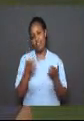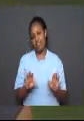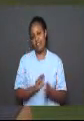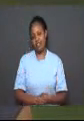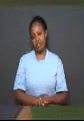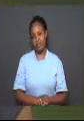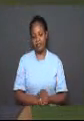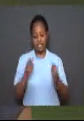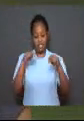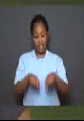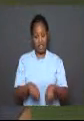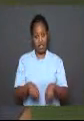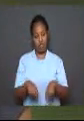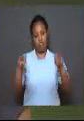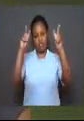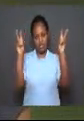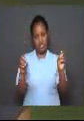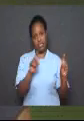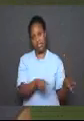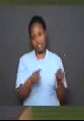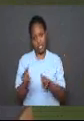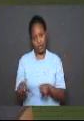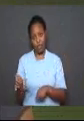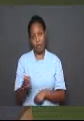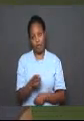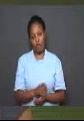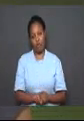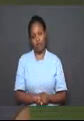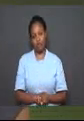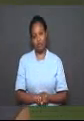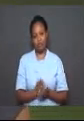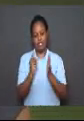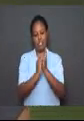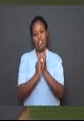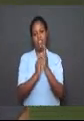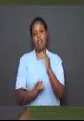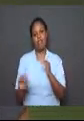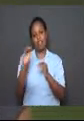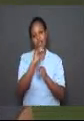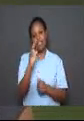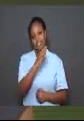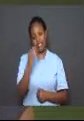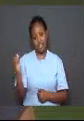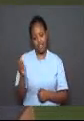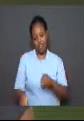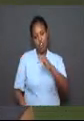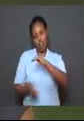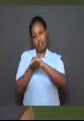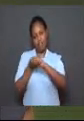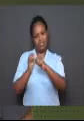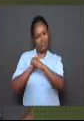In this lesson, we will turn our attention to rule of law and combating